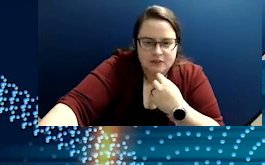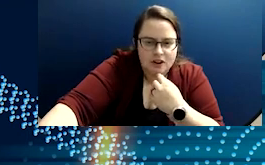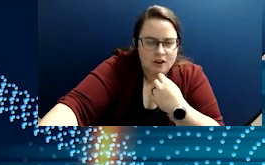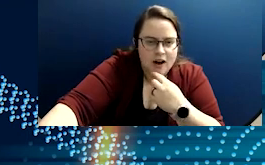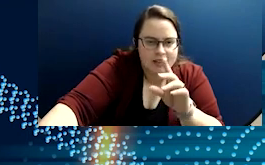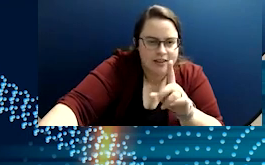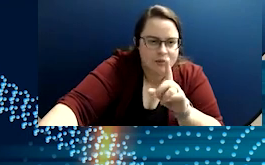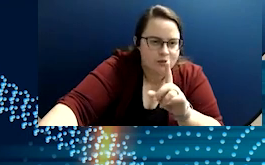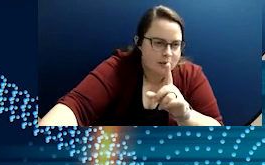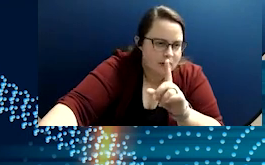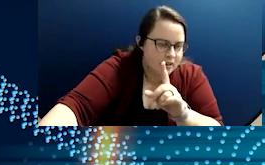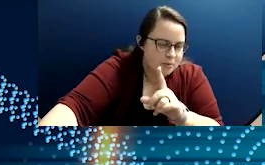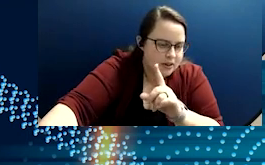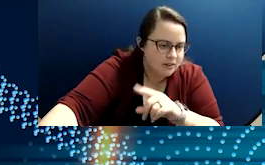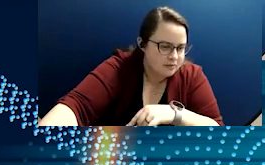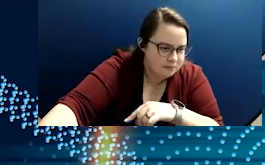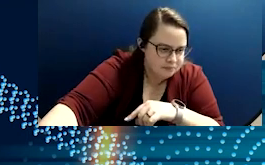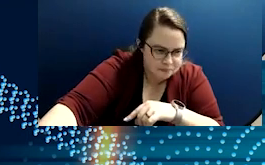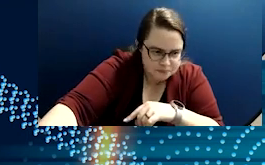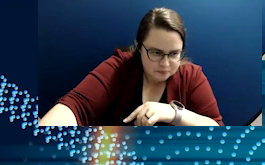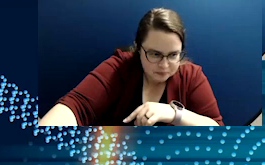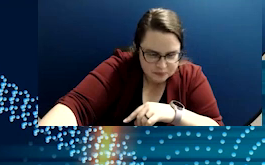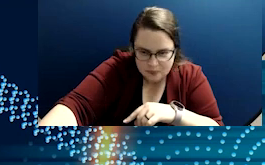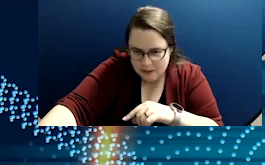What is This is the? Steve Longo. I think it was made by.